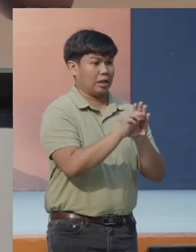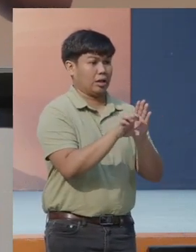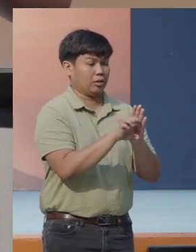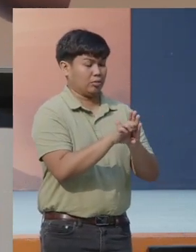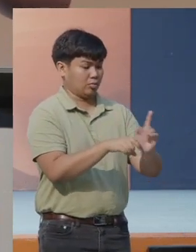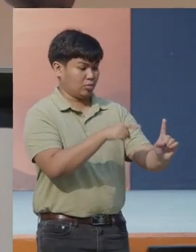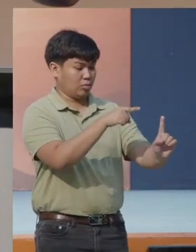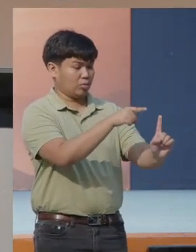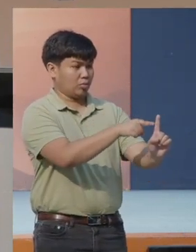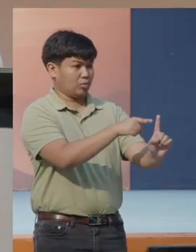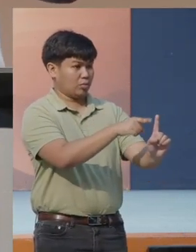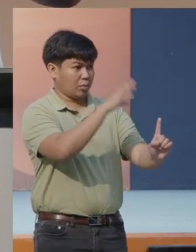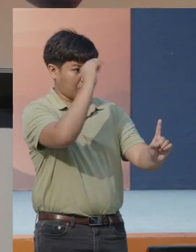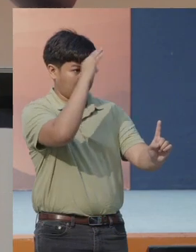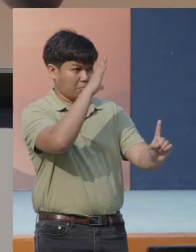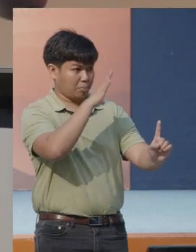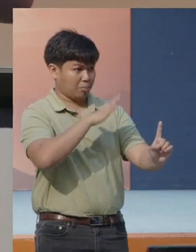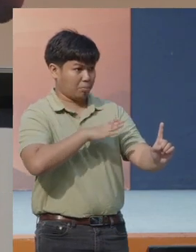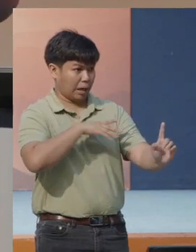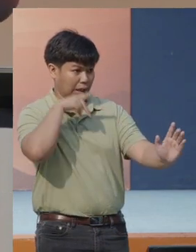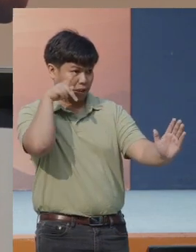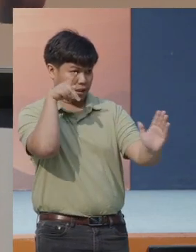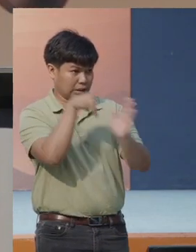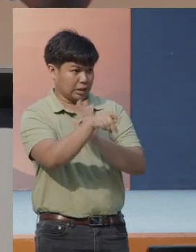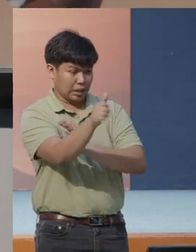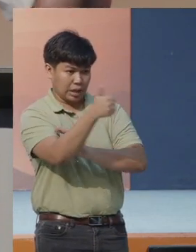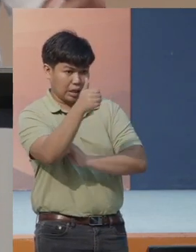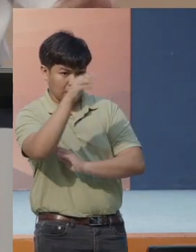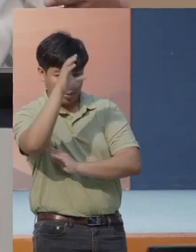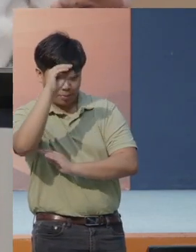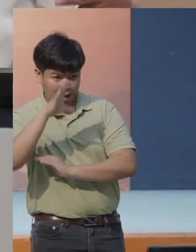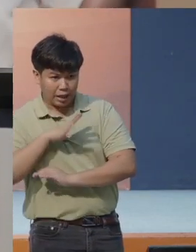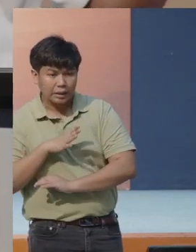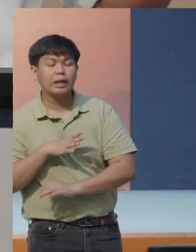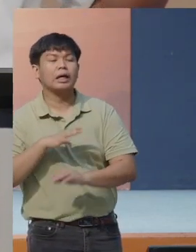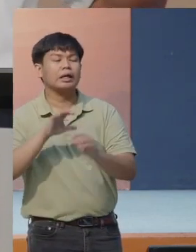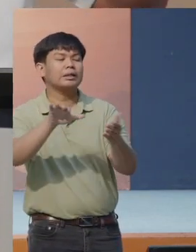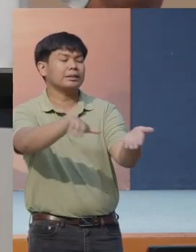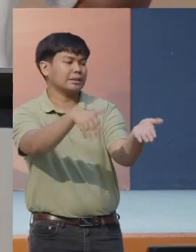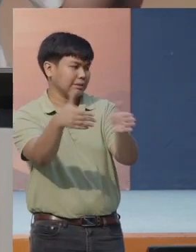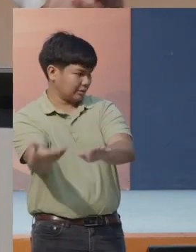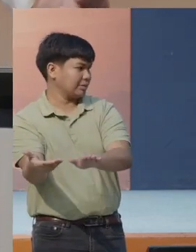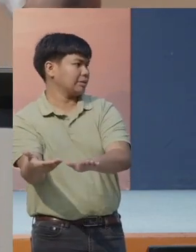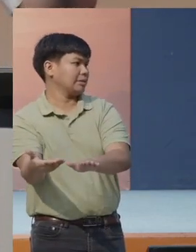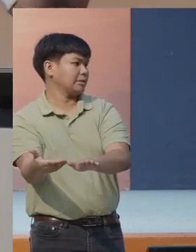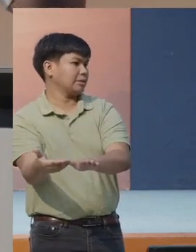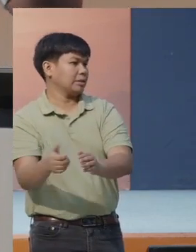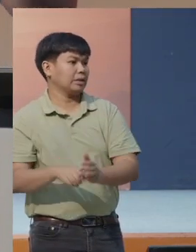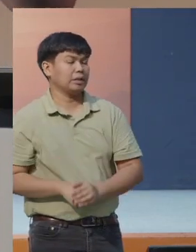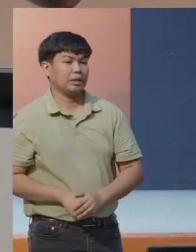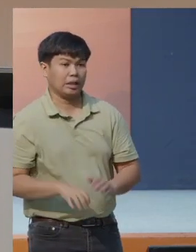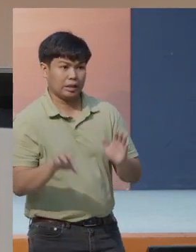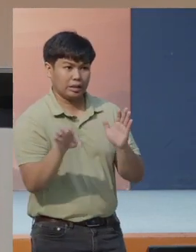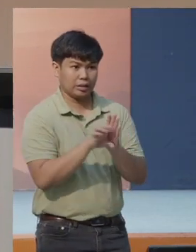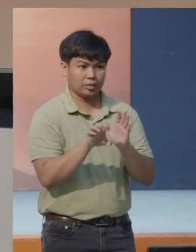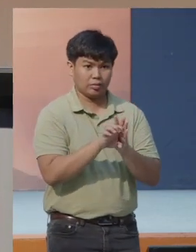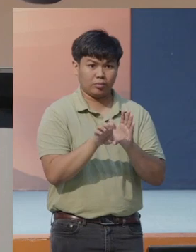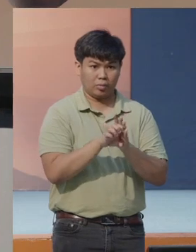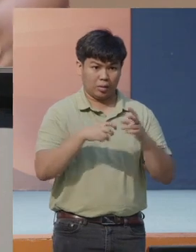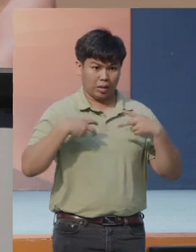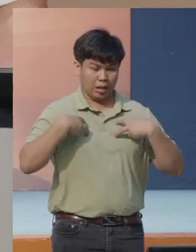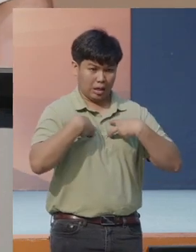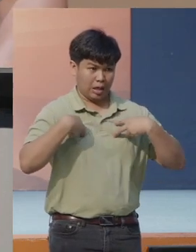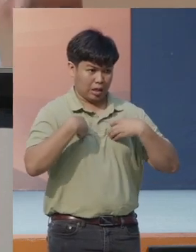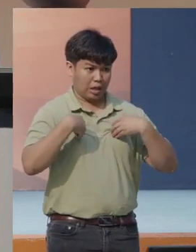human life shall surely be put to death. Whoever takes an animal's life shall make it good, life